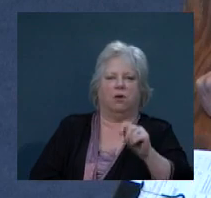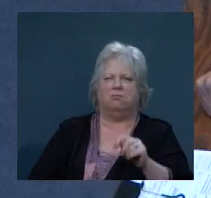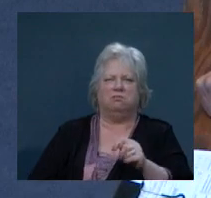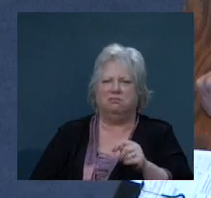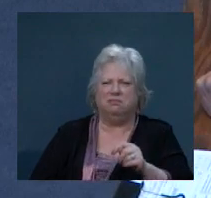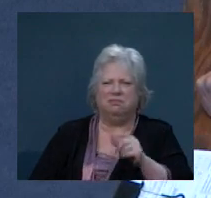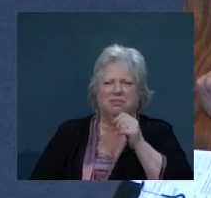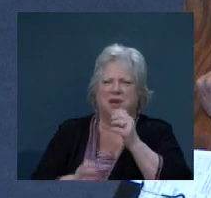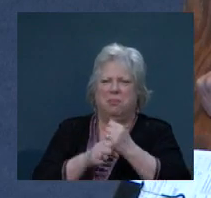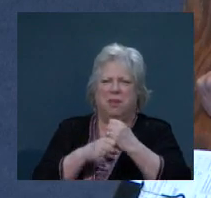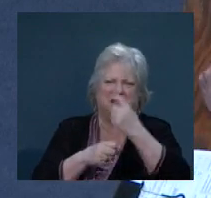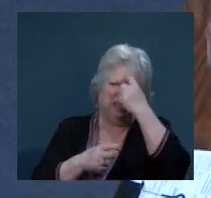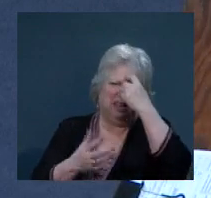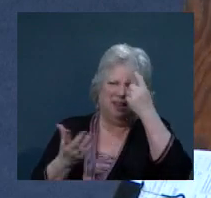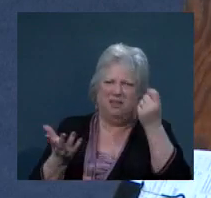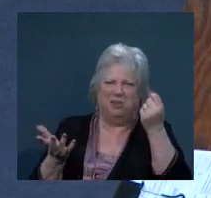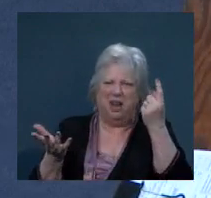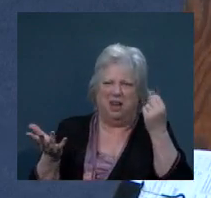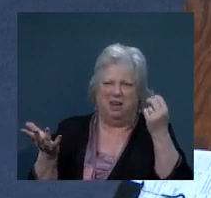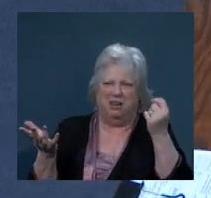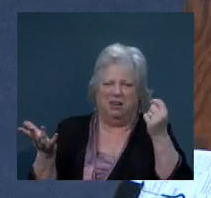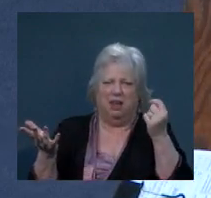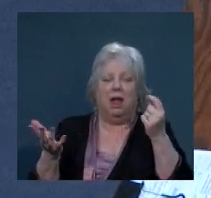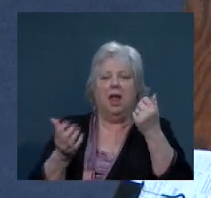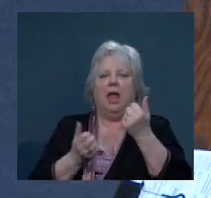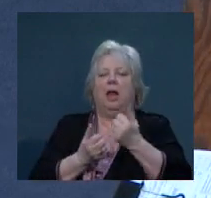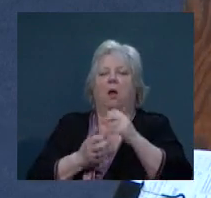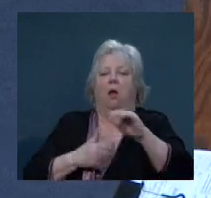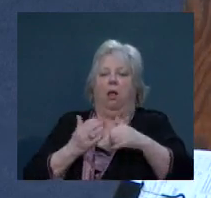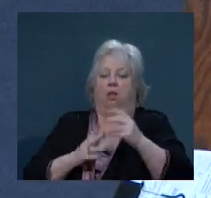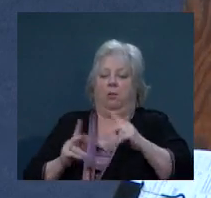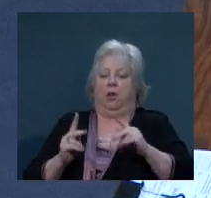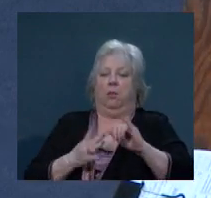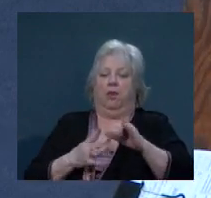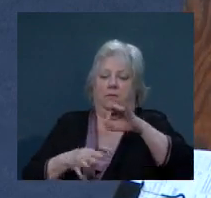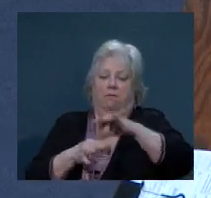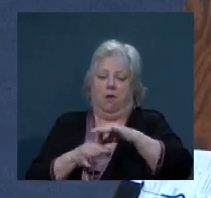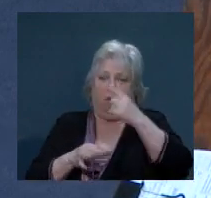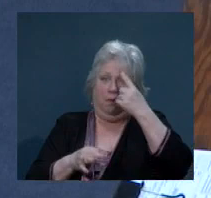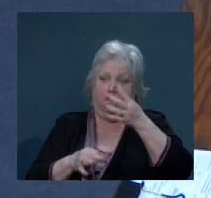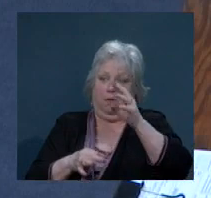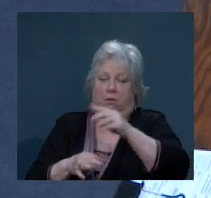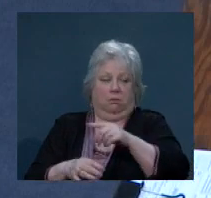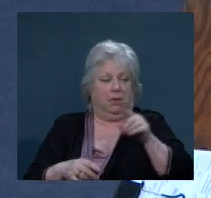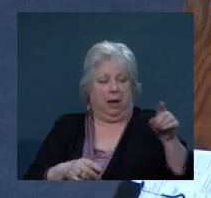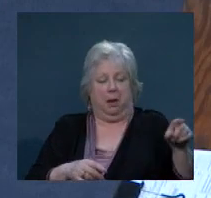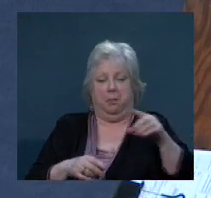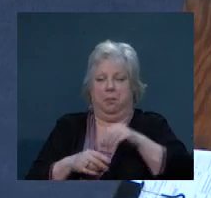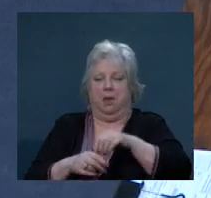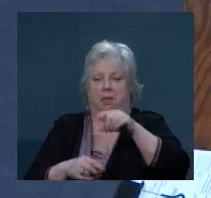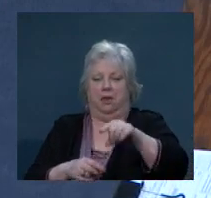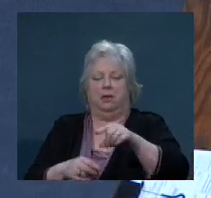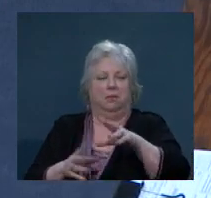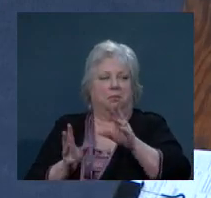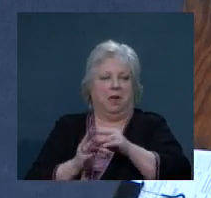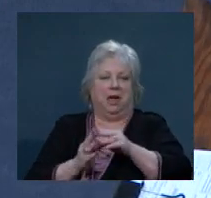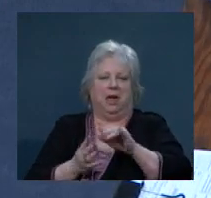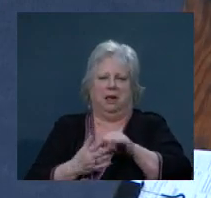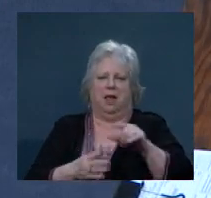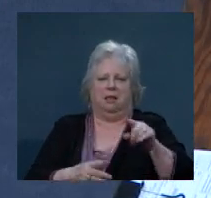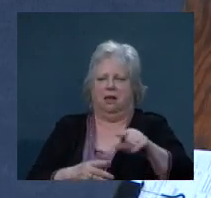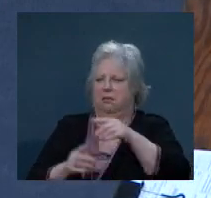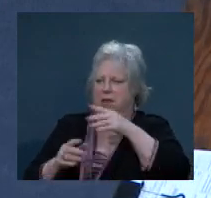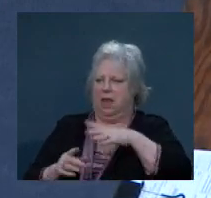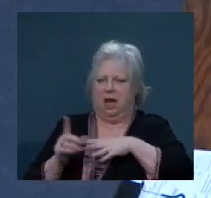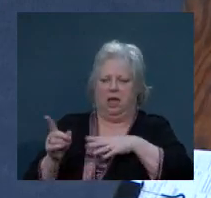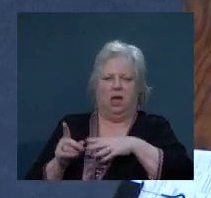I don't get it. And everybody that voted for him in this meeting that this lady runs,